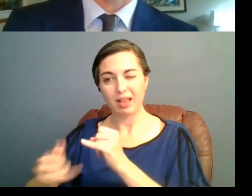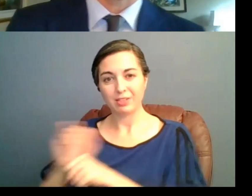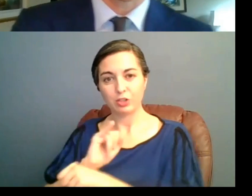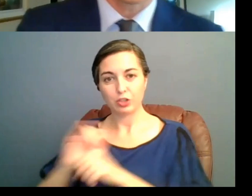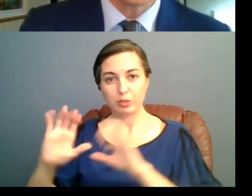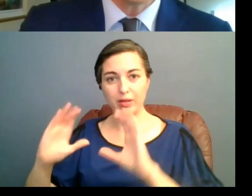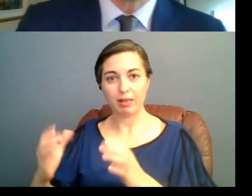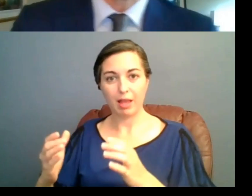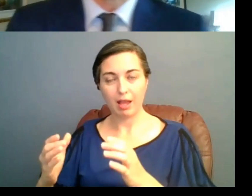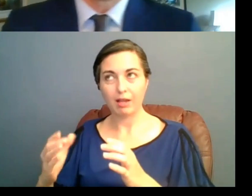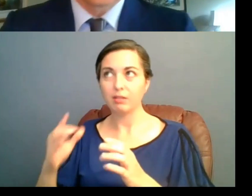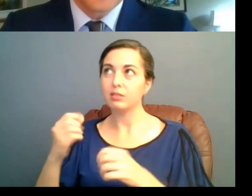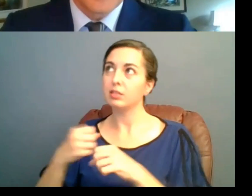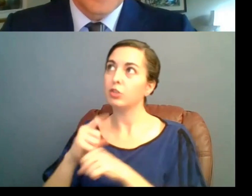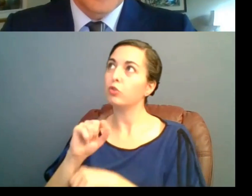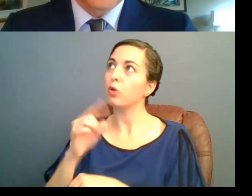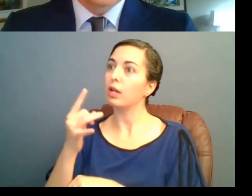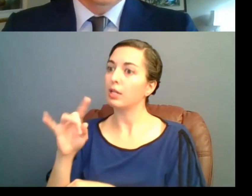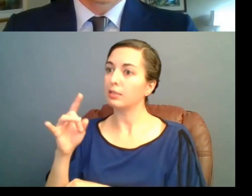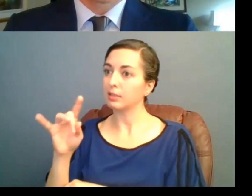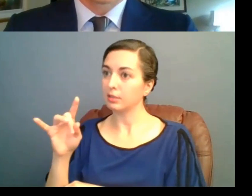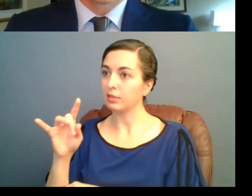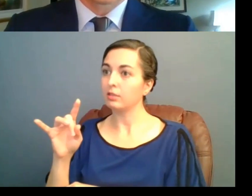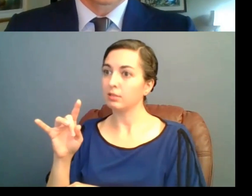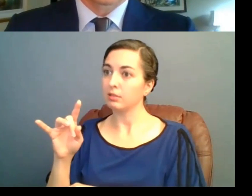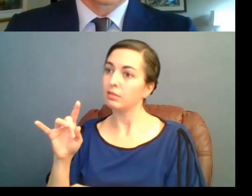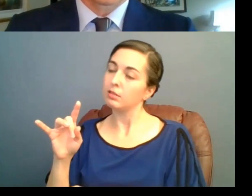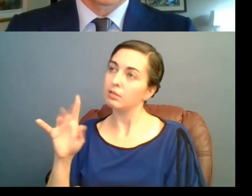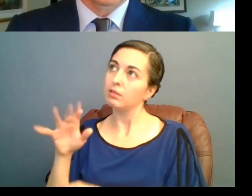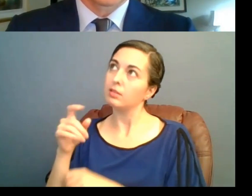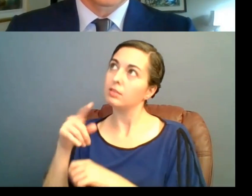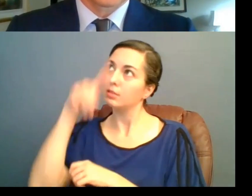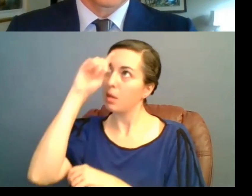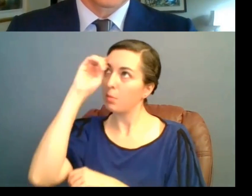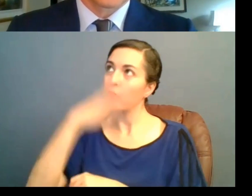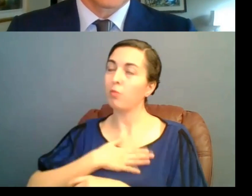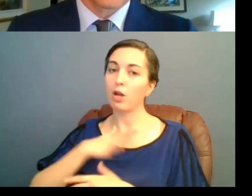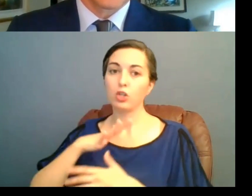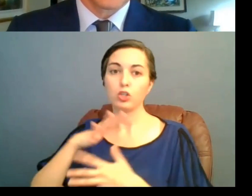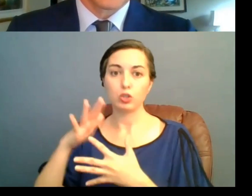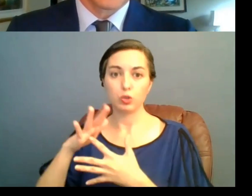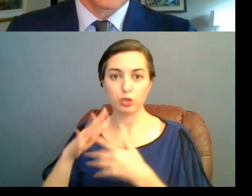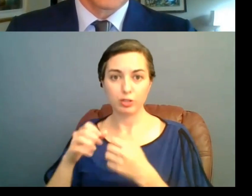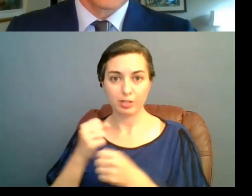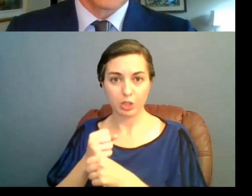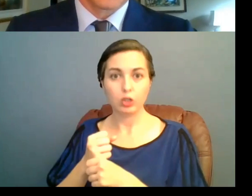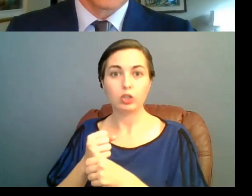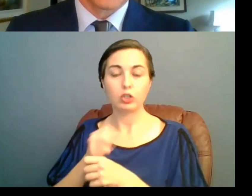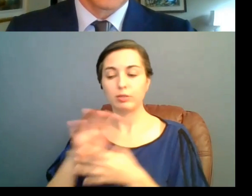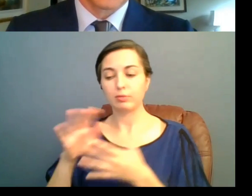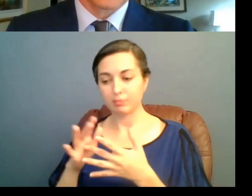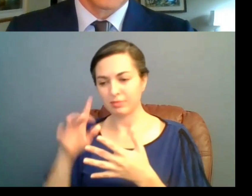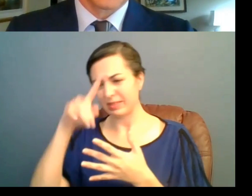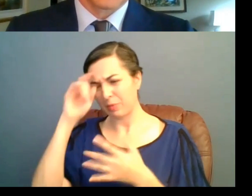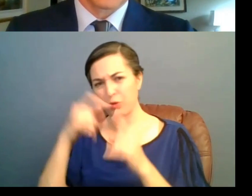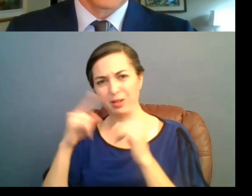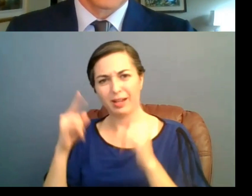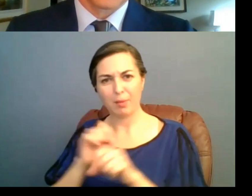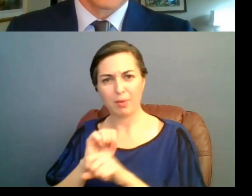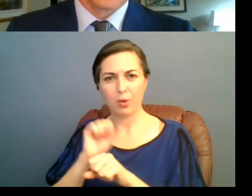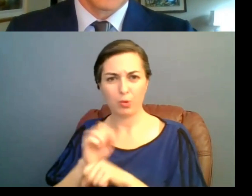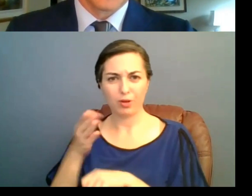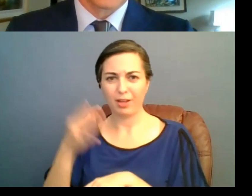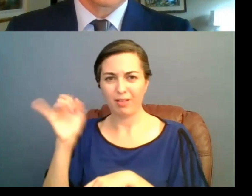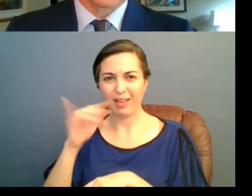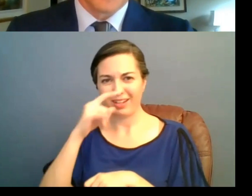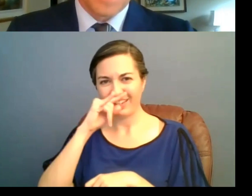class in 2018. So that was the summer of my junior year. The summer before that, I just worked at summer camp like a kid and had